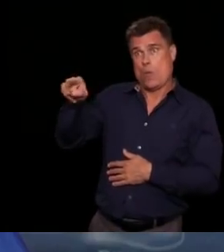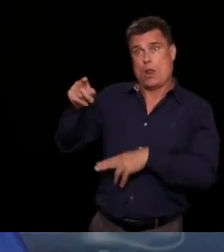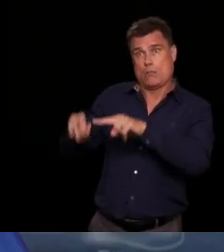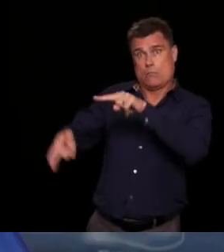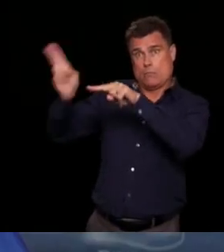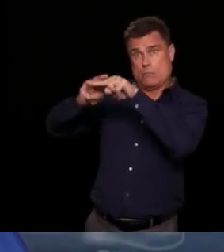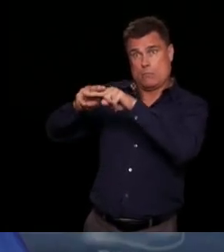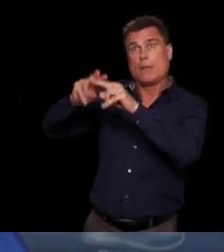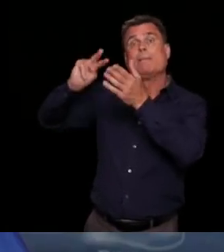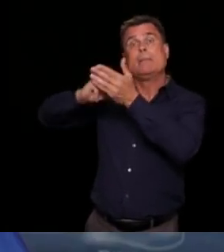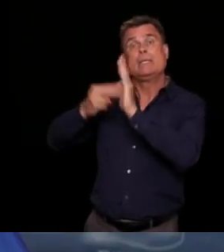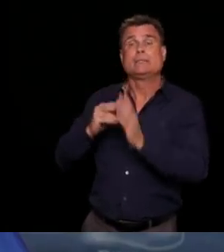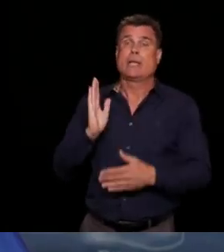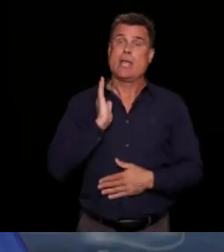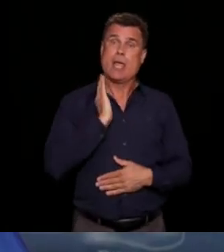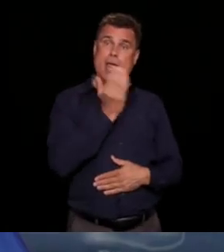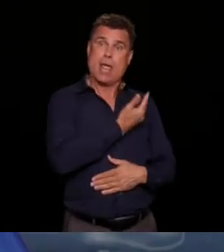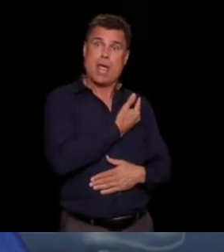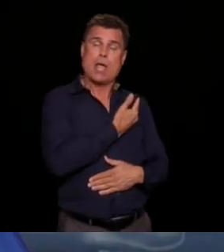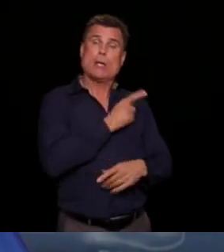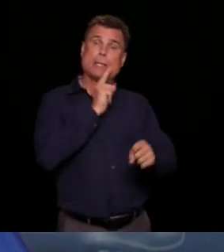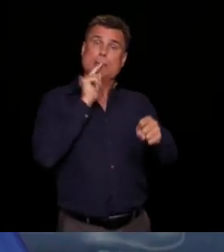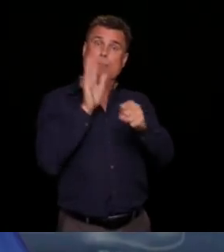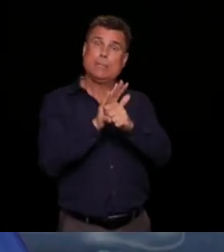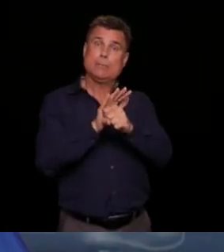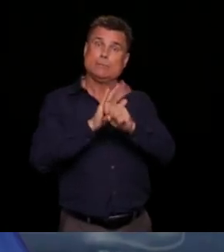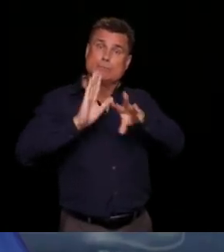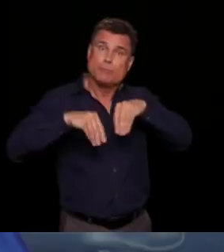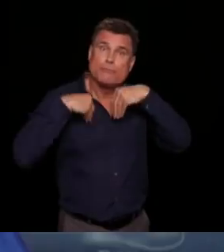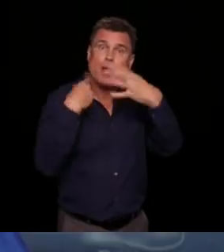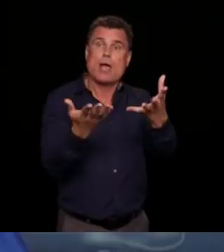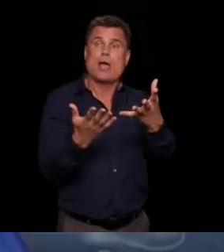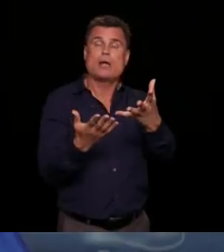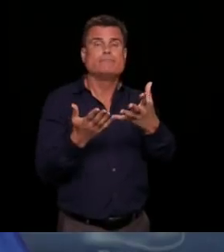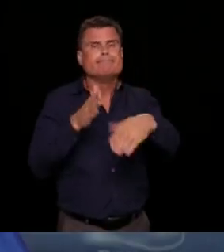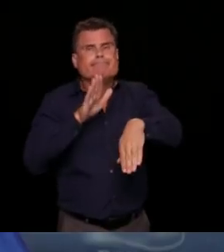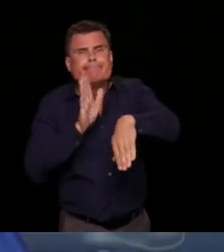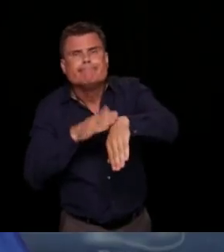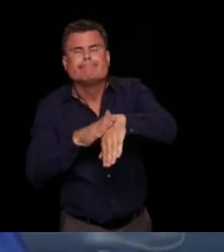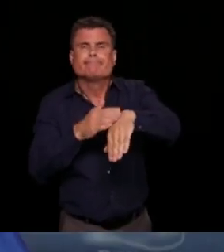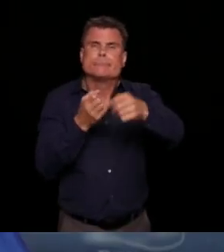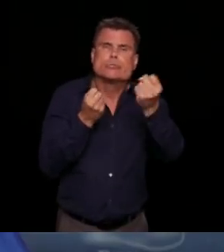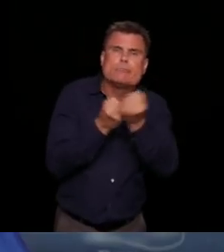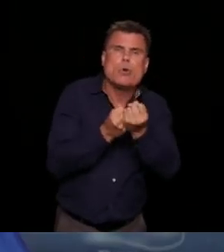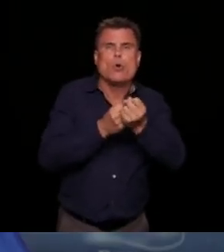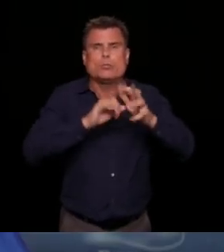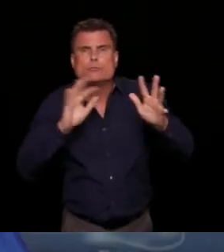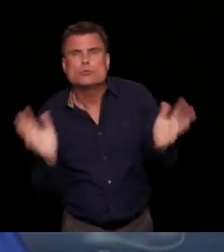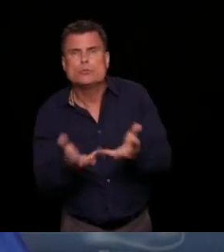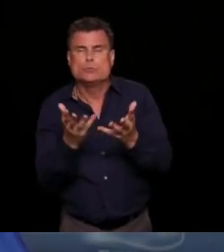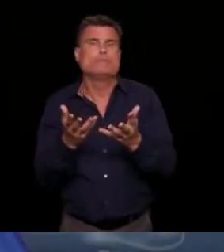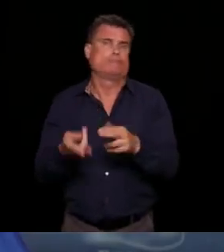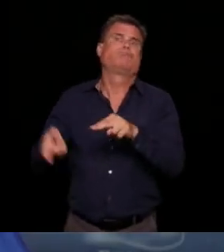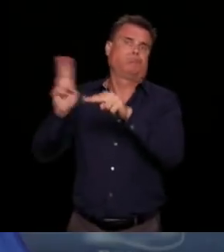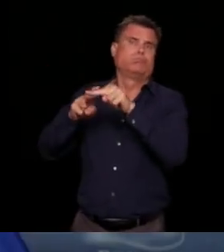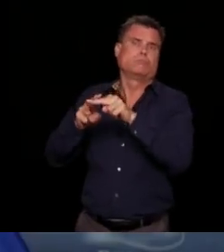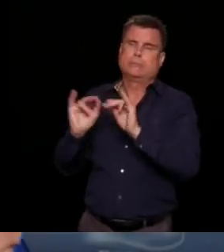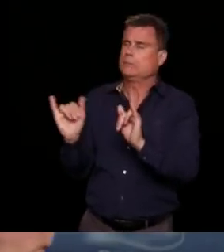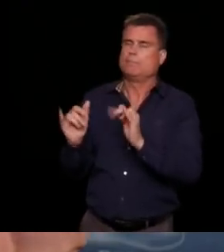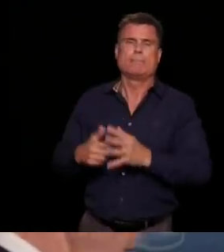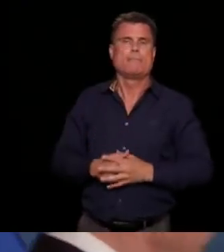continuing determination to provide care and service and prevention and advice and support throughout the pandemic. Hello,